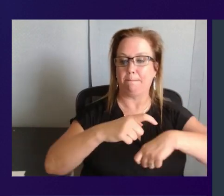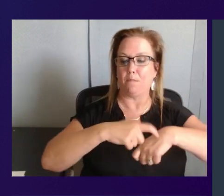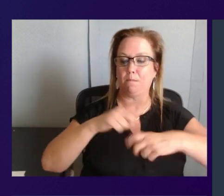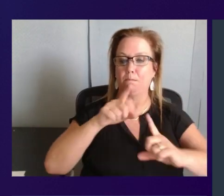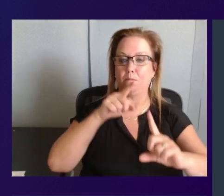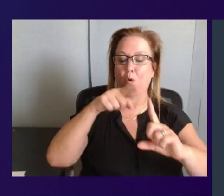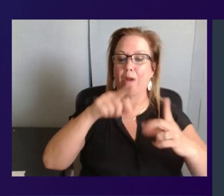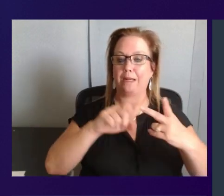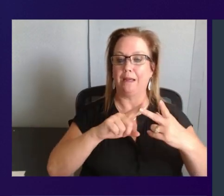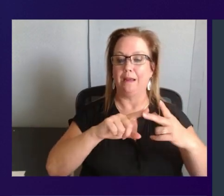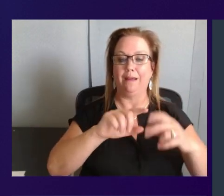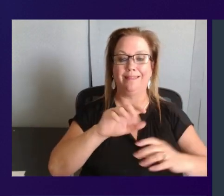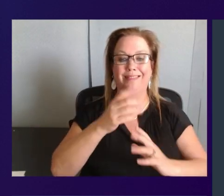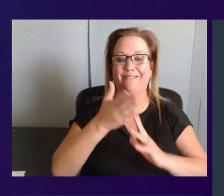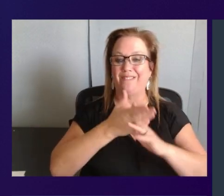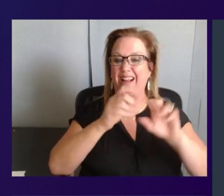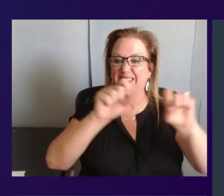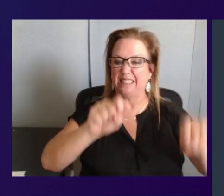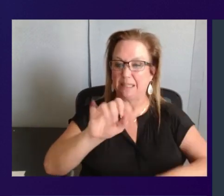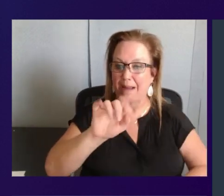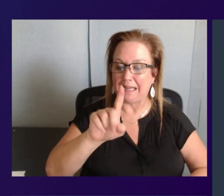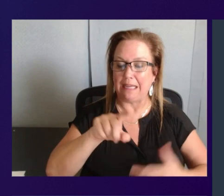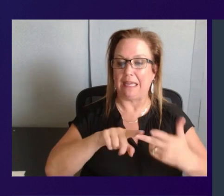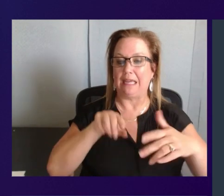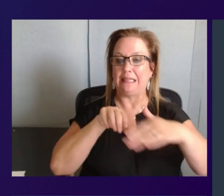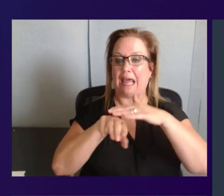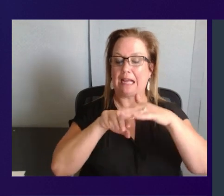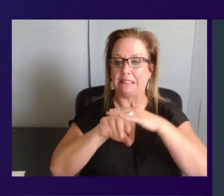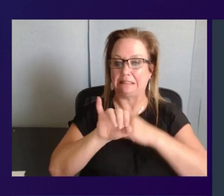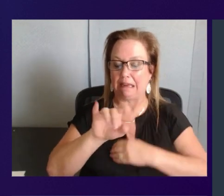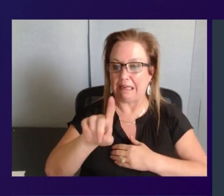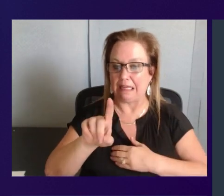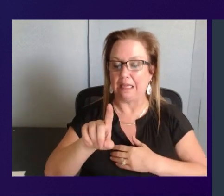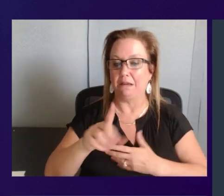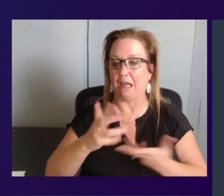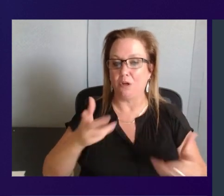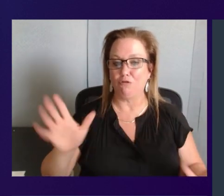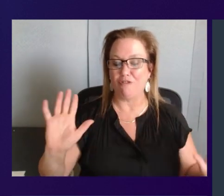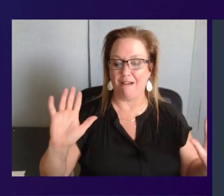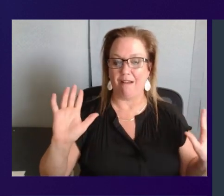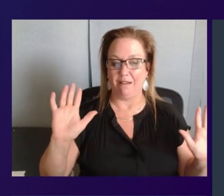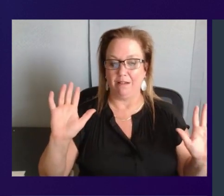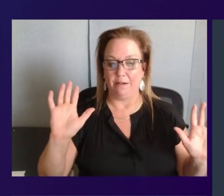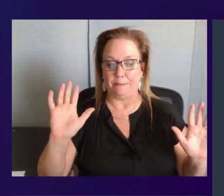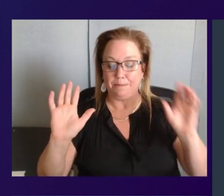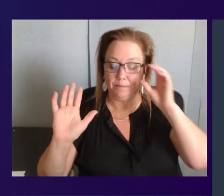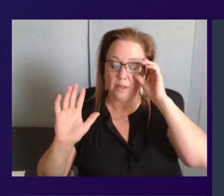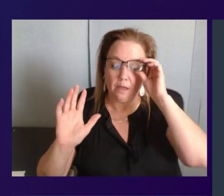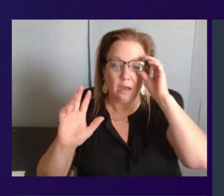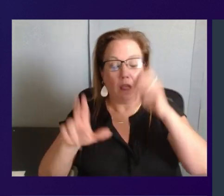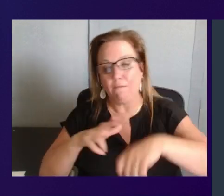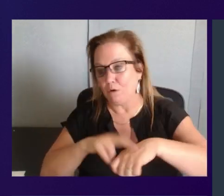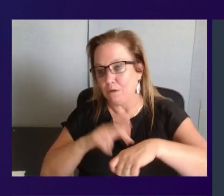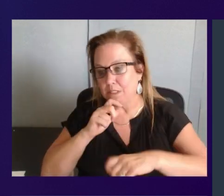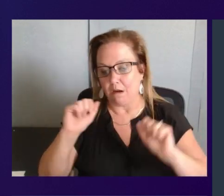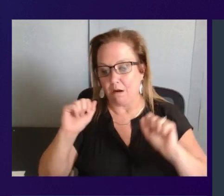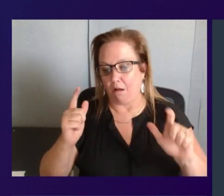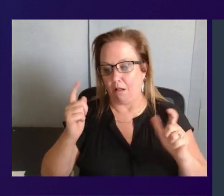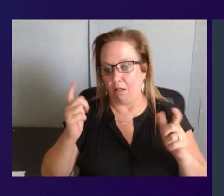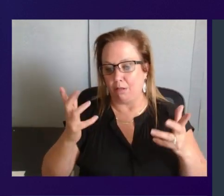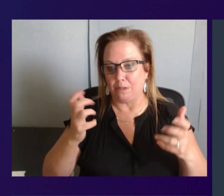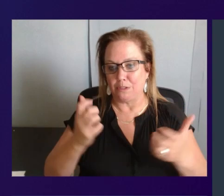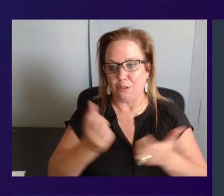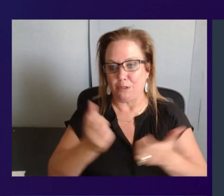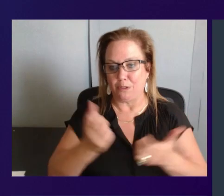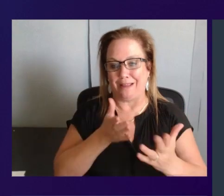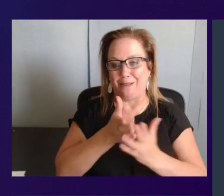file system ID and the access point ID with the volume, and you're done. Of course, not everybody wants to do everything through the